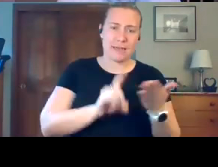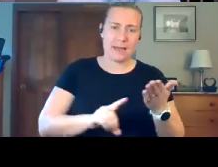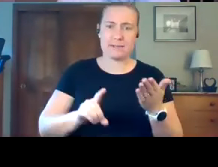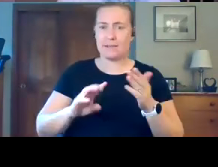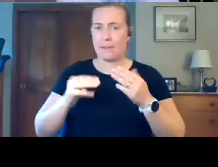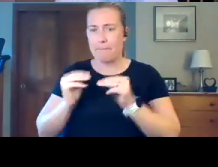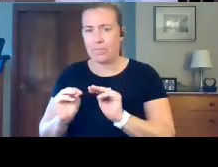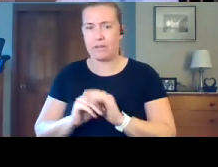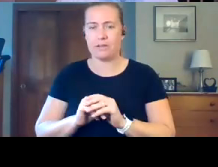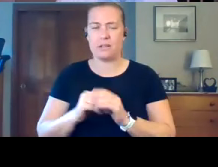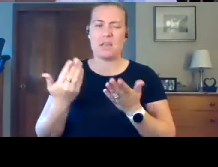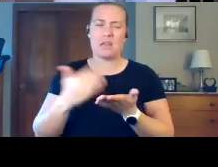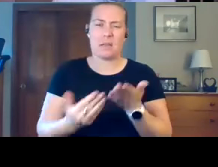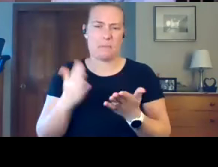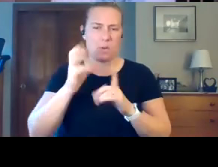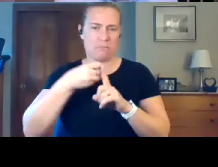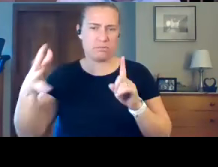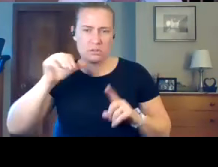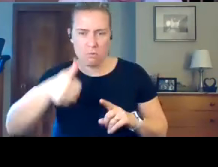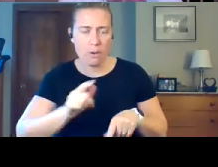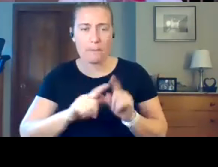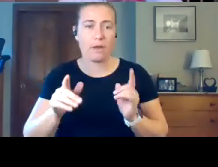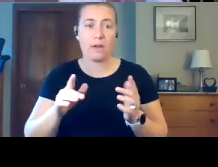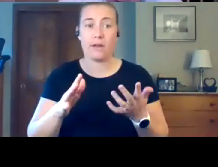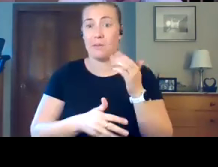But oftentimes, the gold standard for these